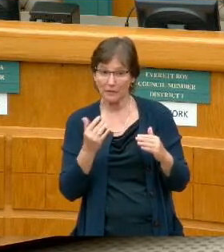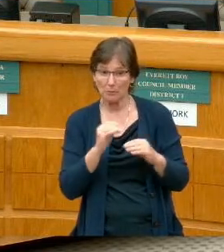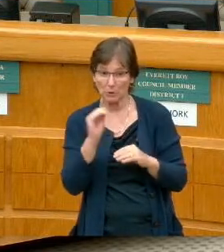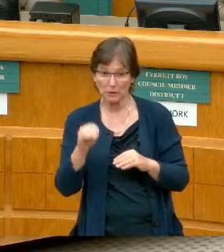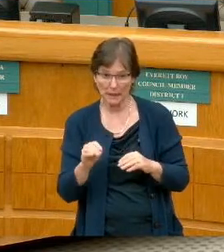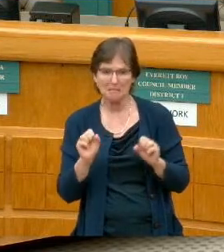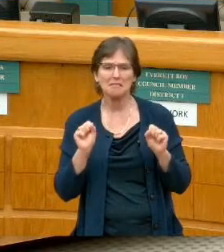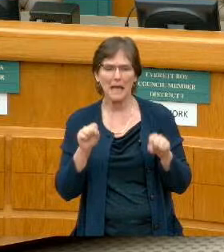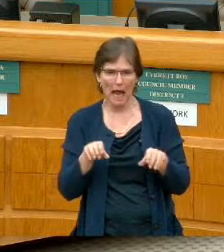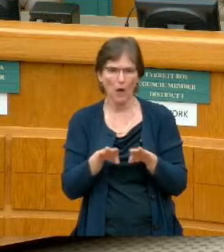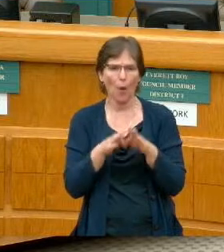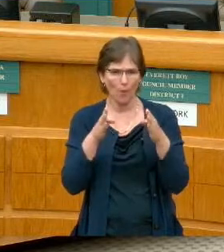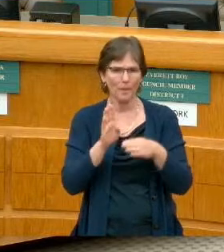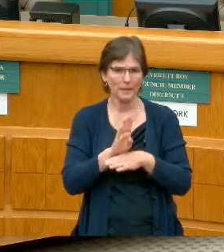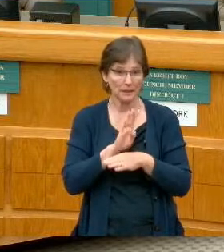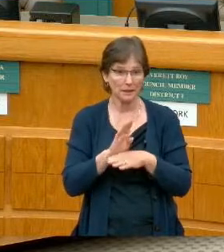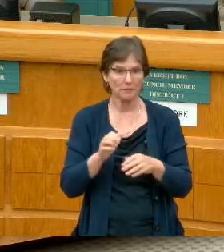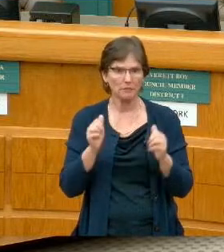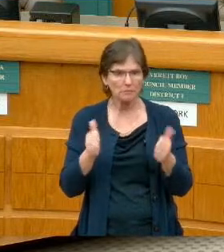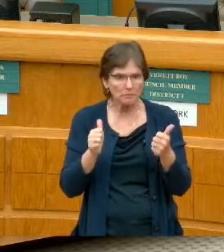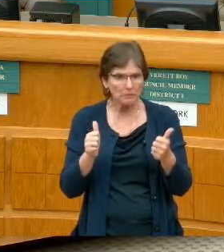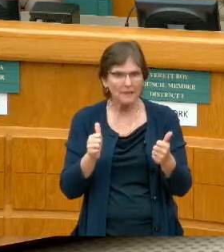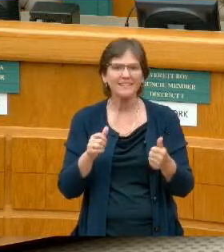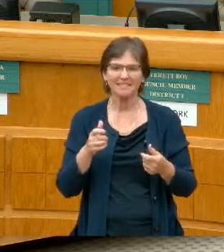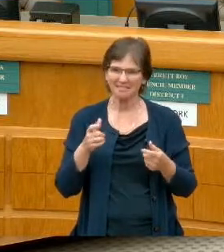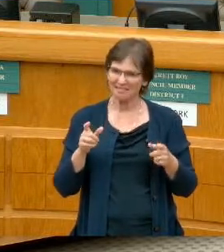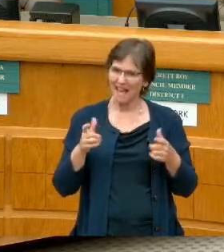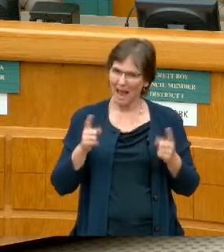together to continue to drive our COVID numbers down by